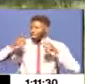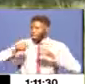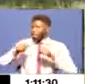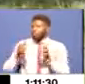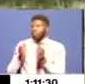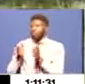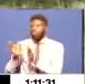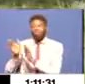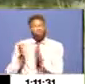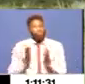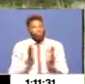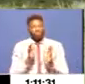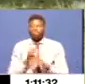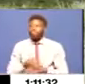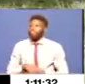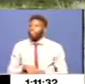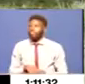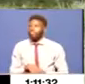opportunities. I would